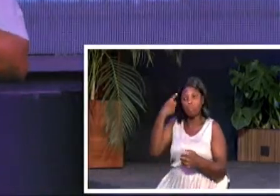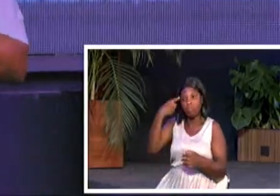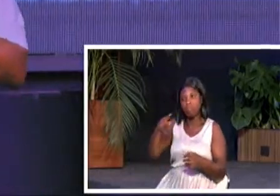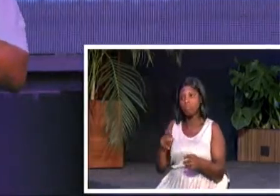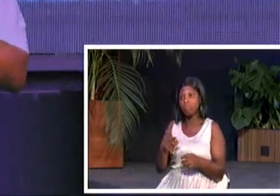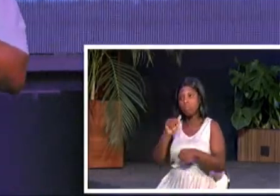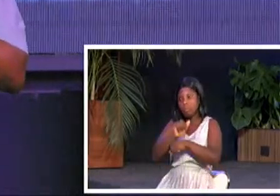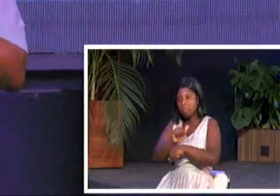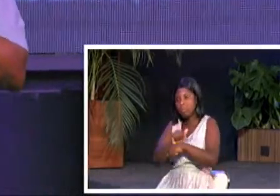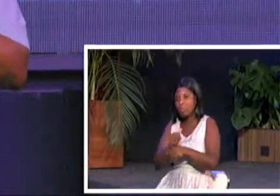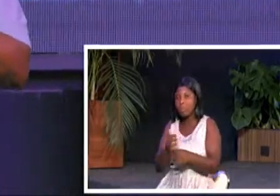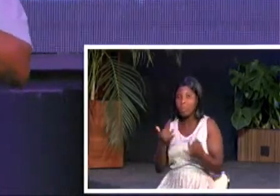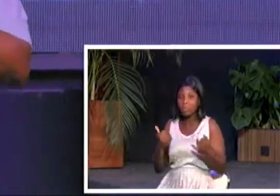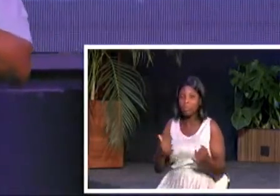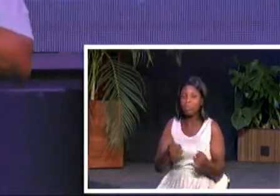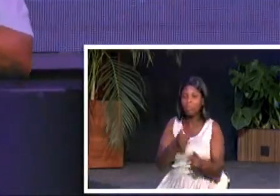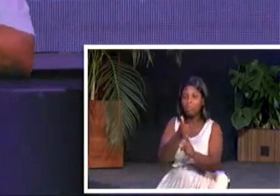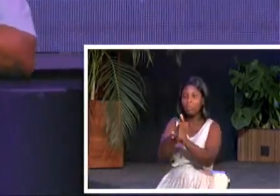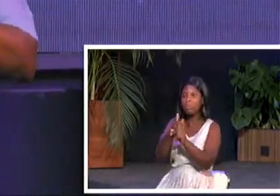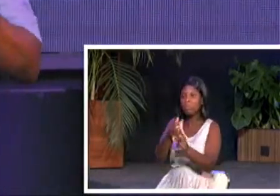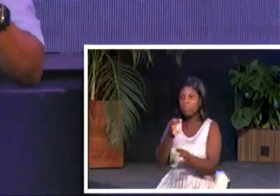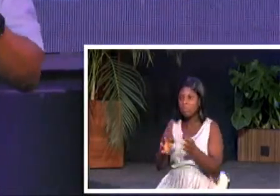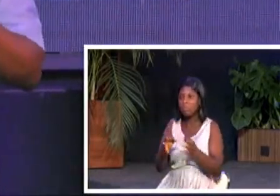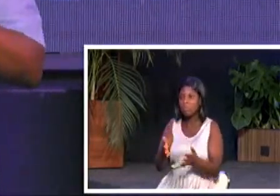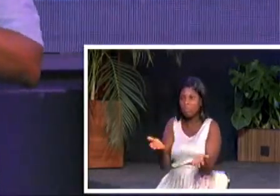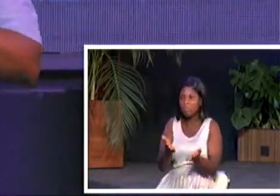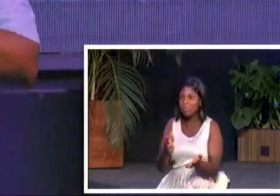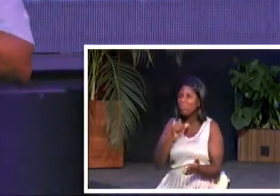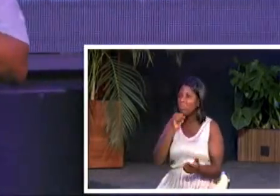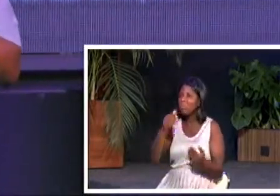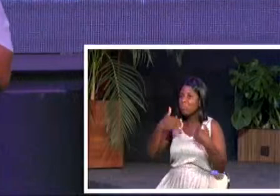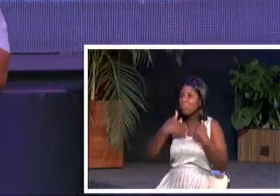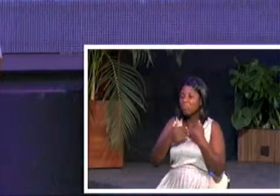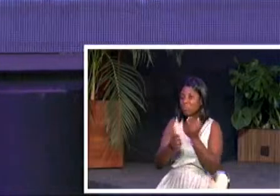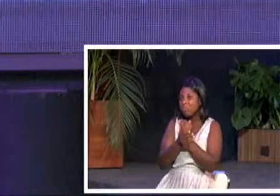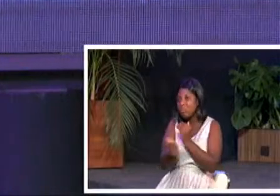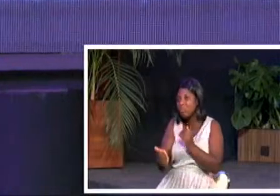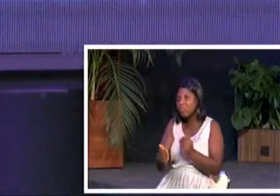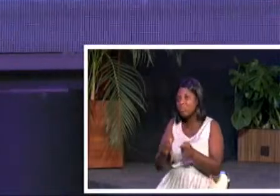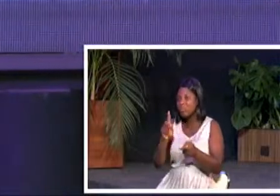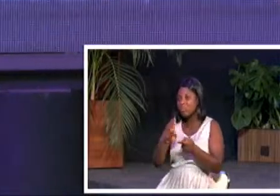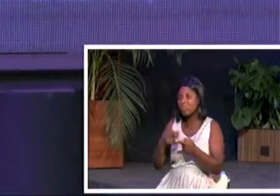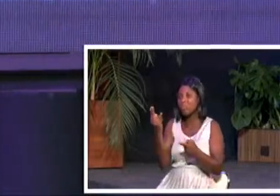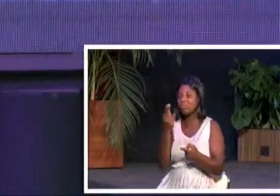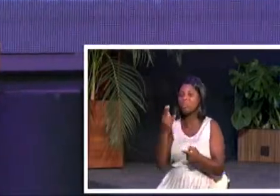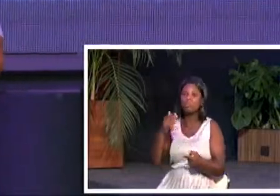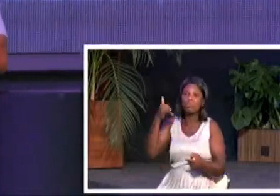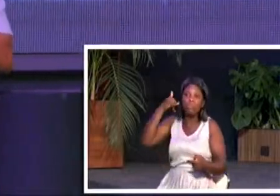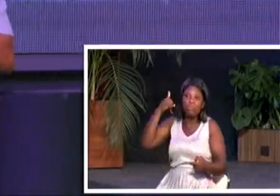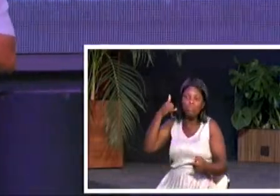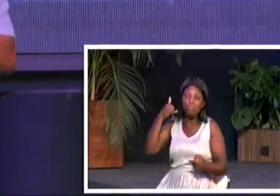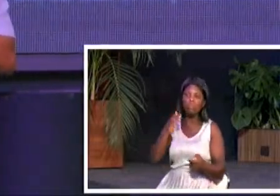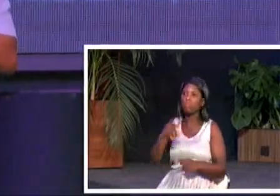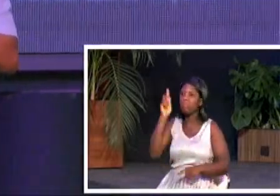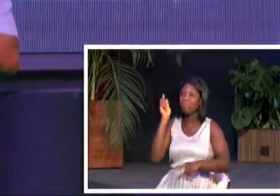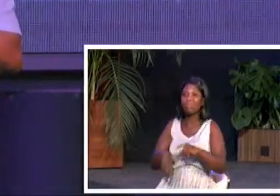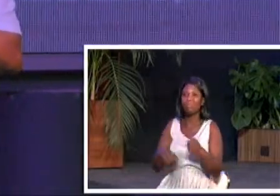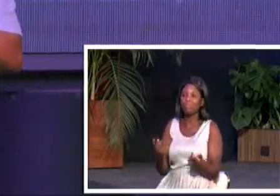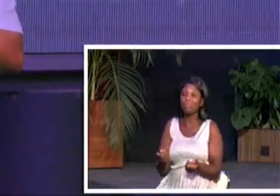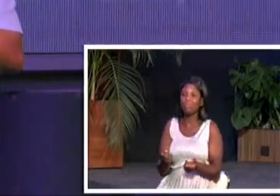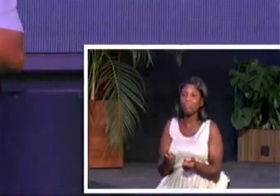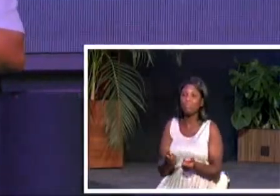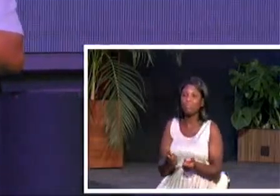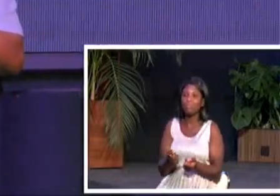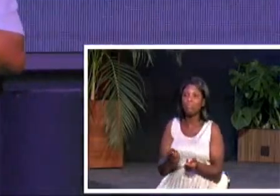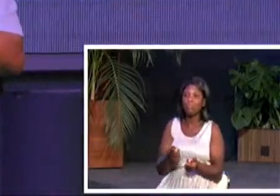skill, at least you have an idea of the market size that you are looking at. So you have the 5.4 billion people